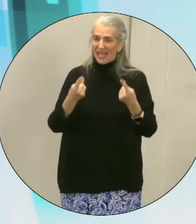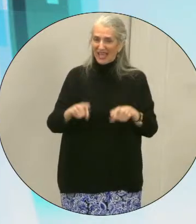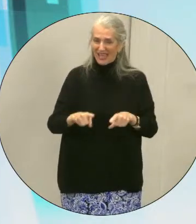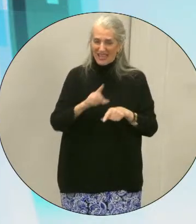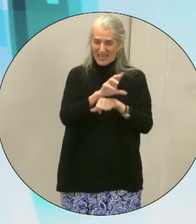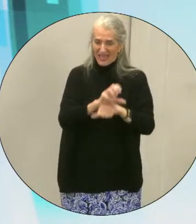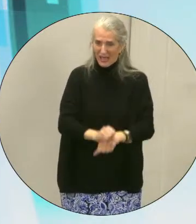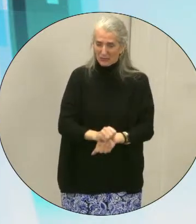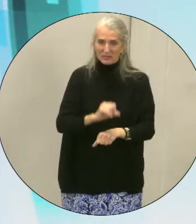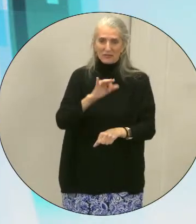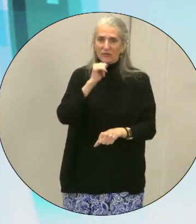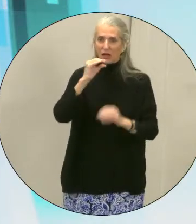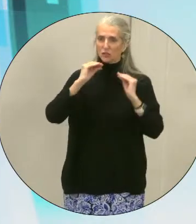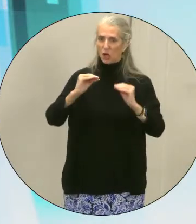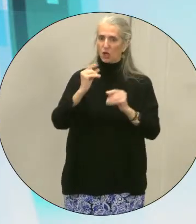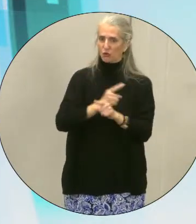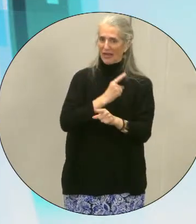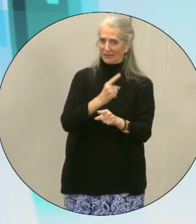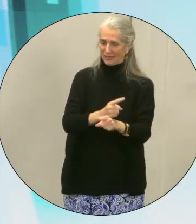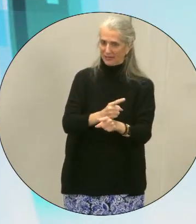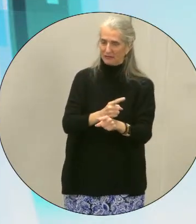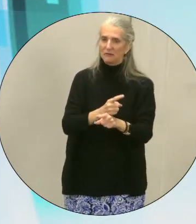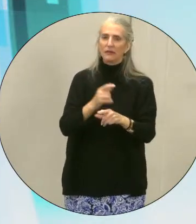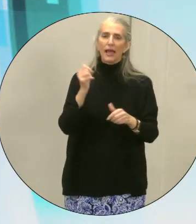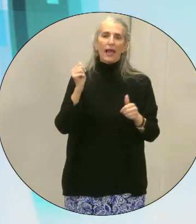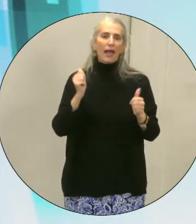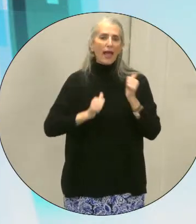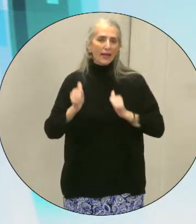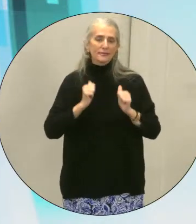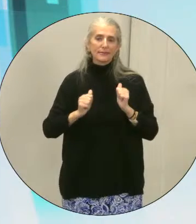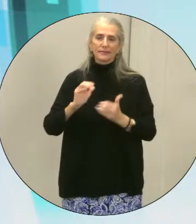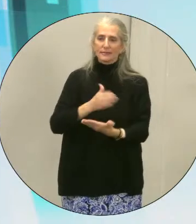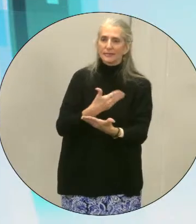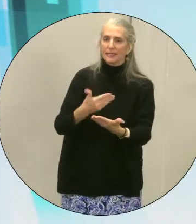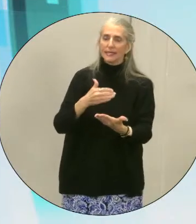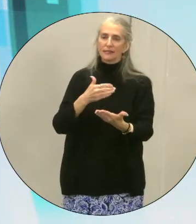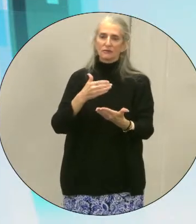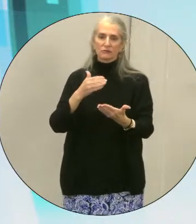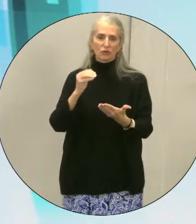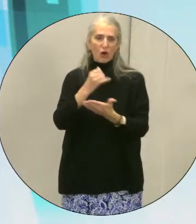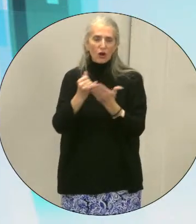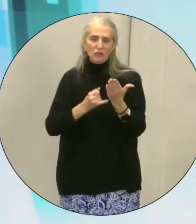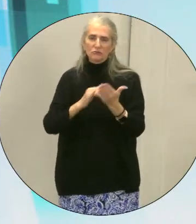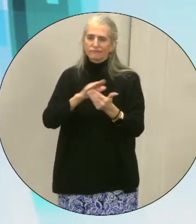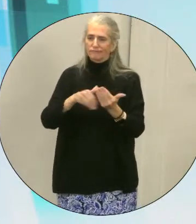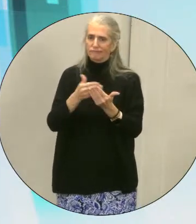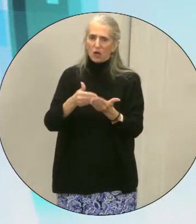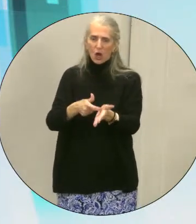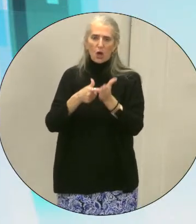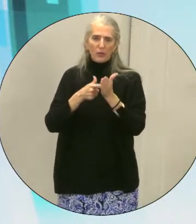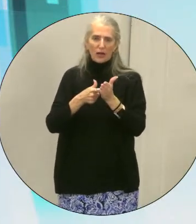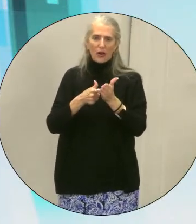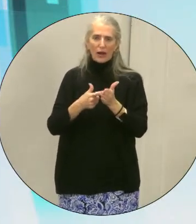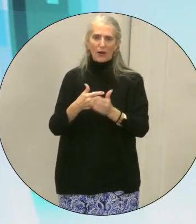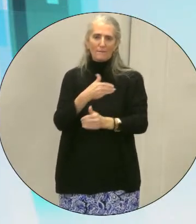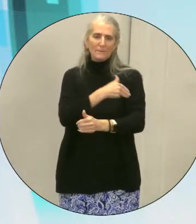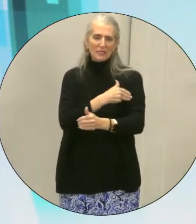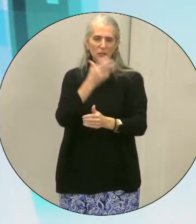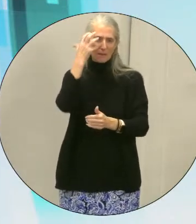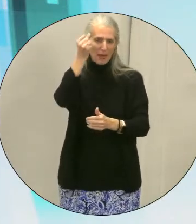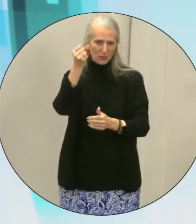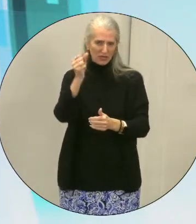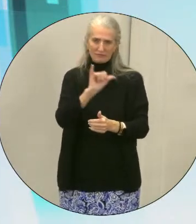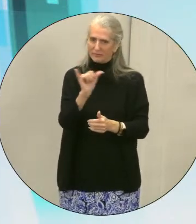if not taught correctly. Acting, singing, art all require muscle memory, much like athletics do. Just as